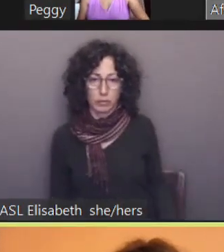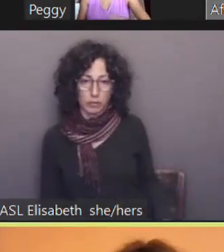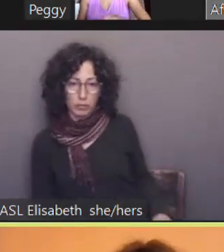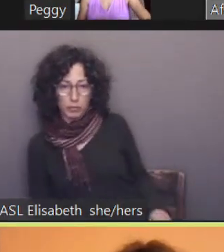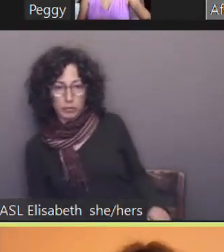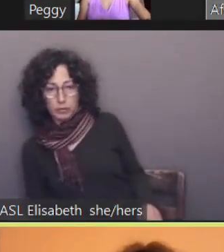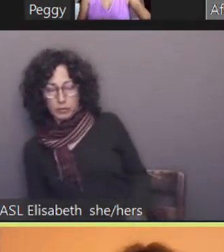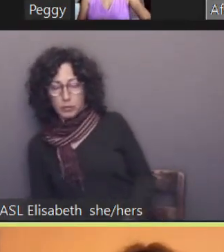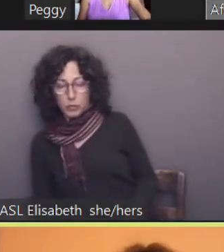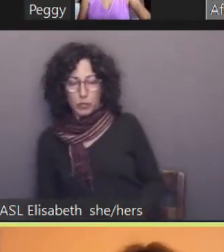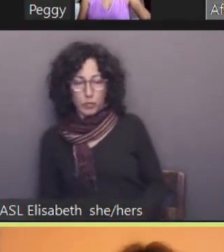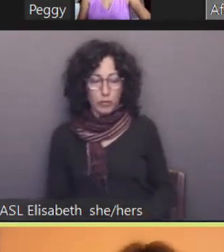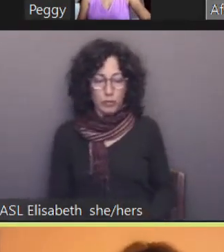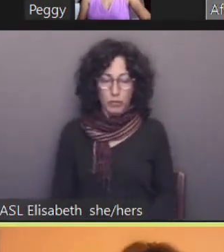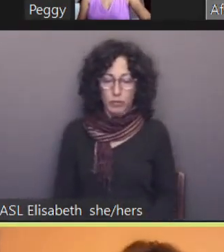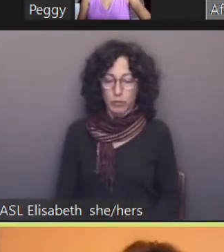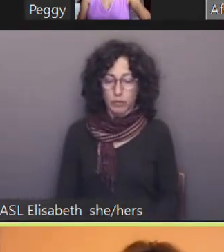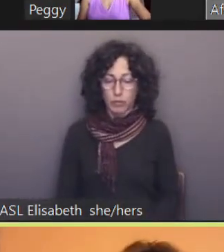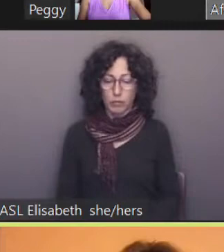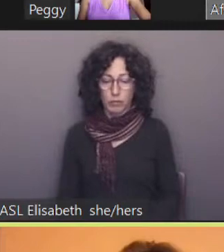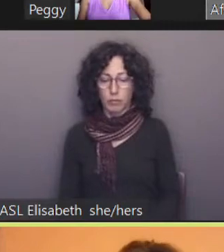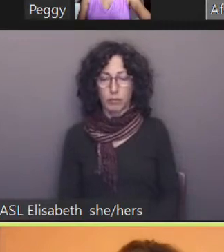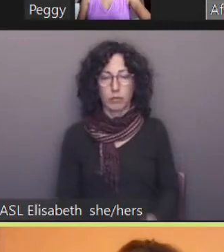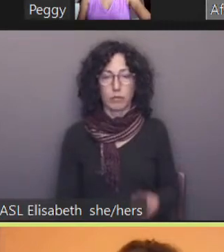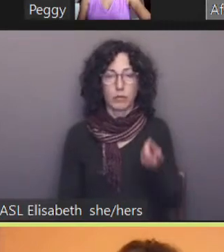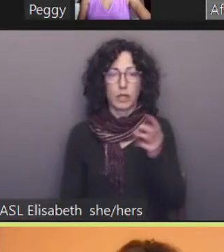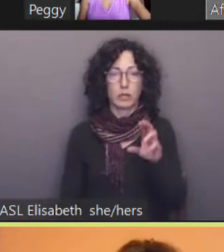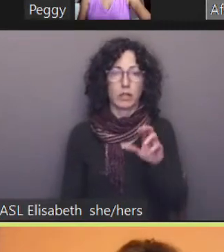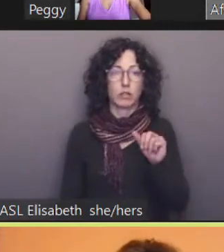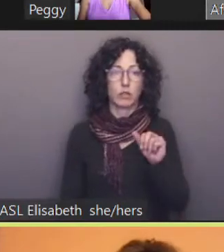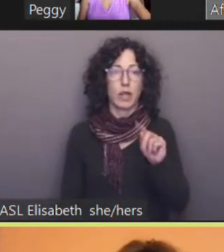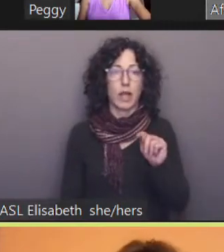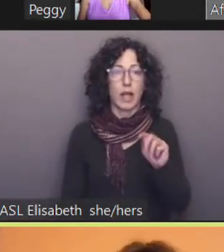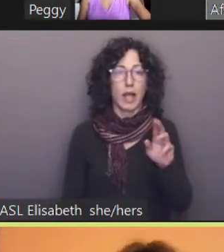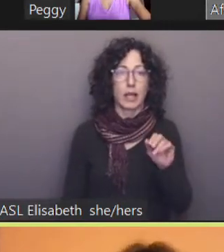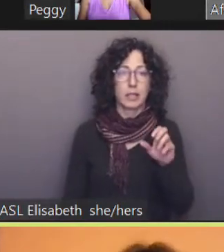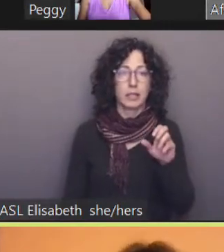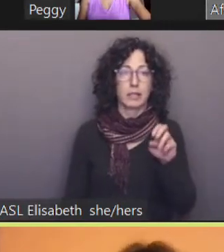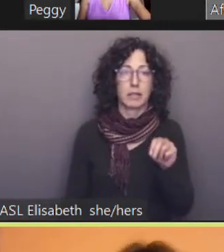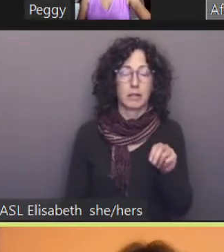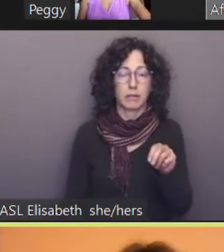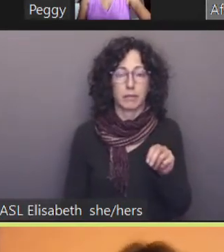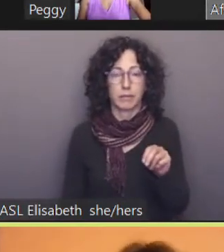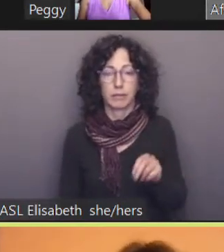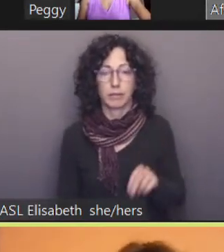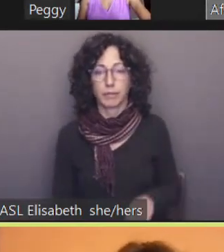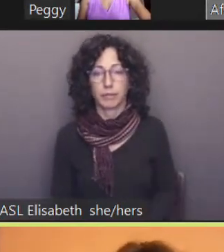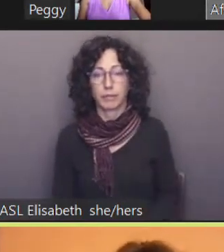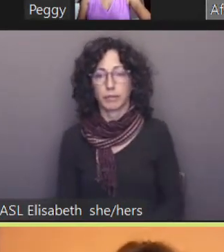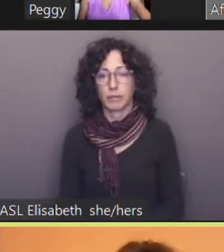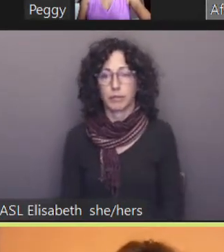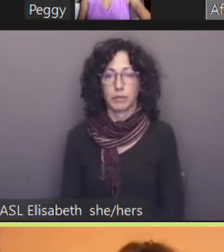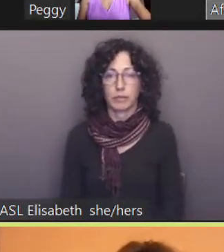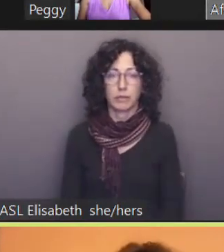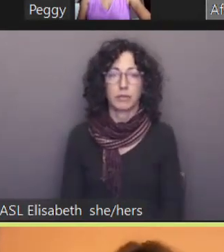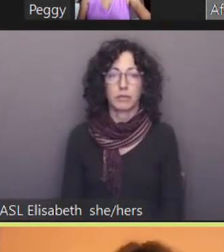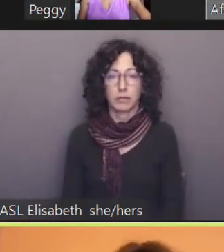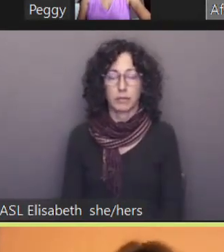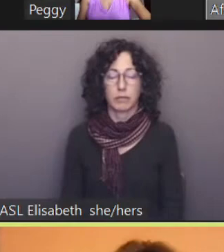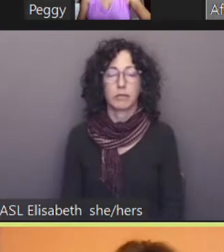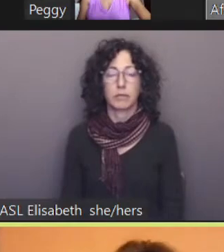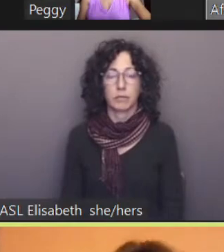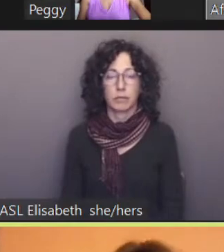you. Dr. Atkinson, the next questions are for you. We have gotten a number of questions